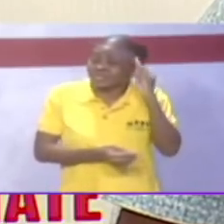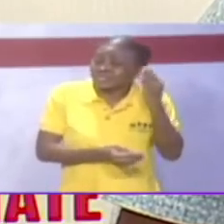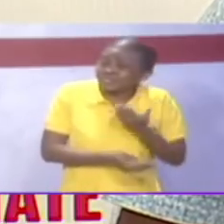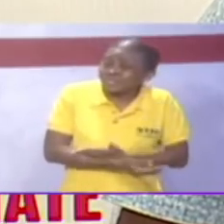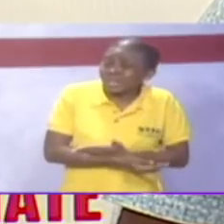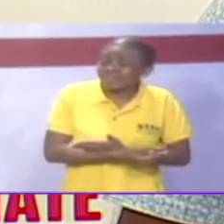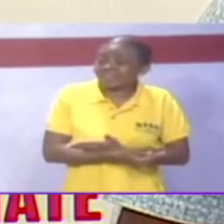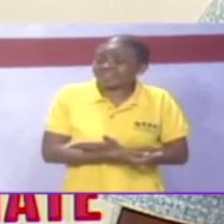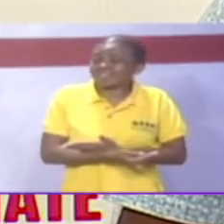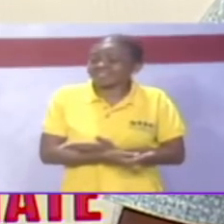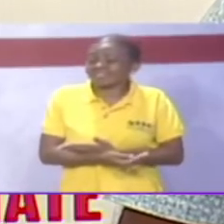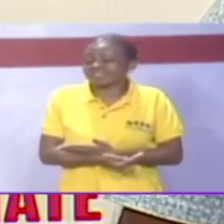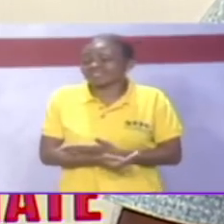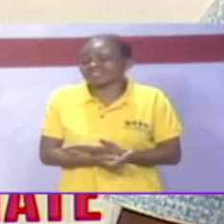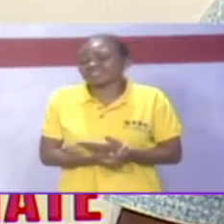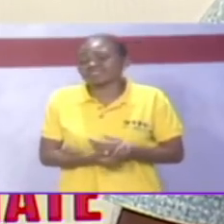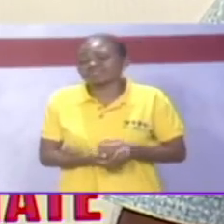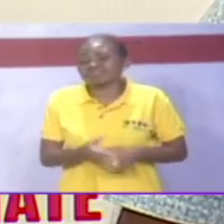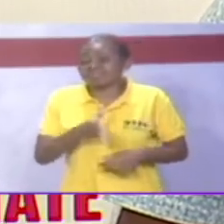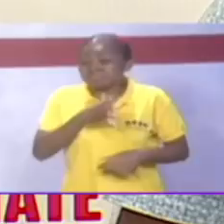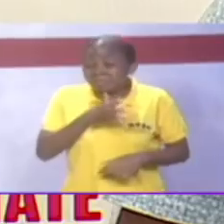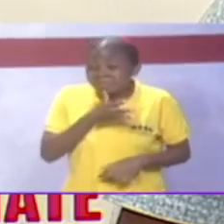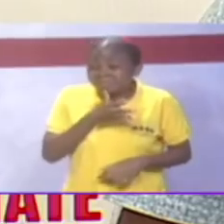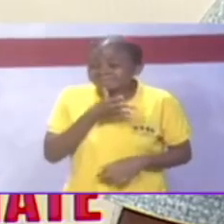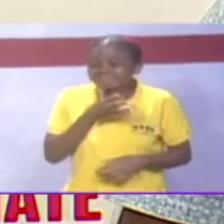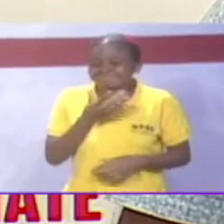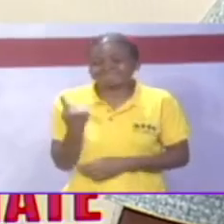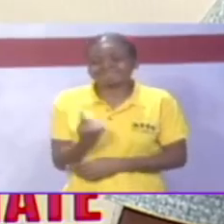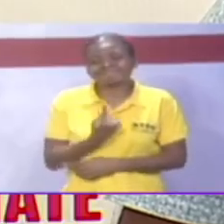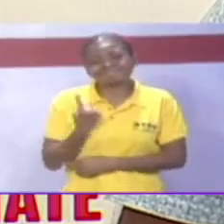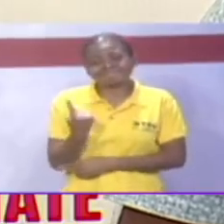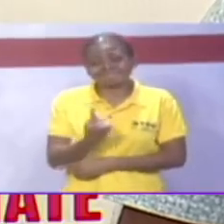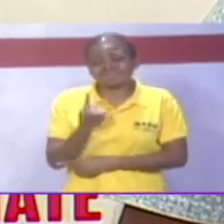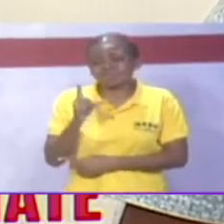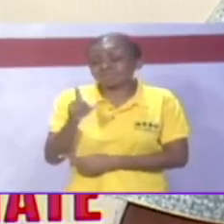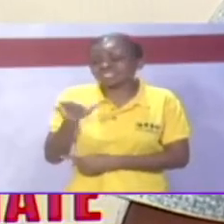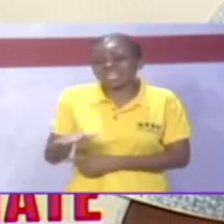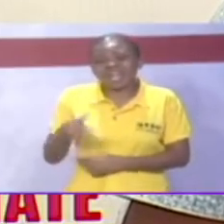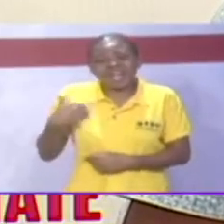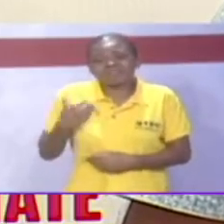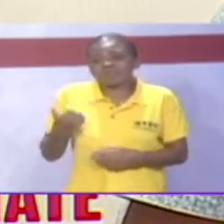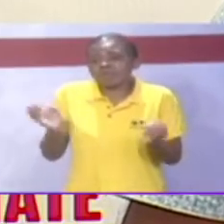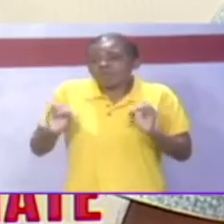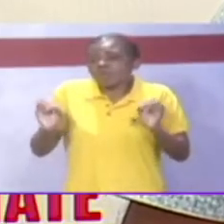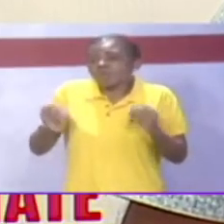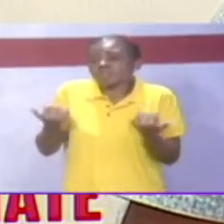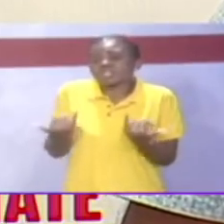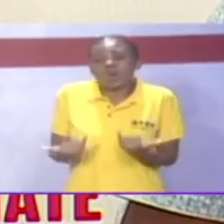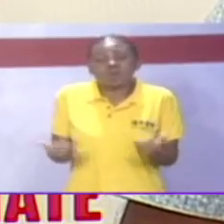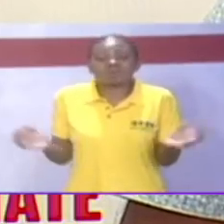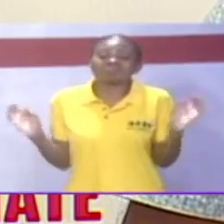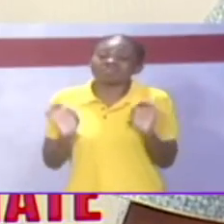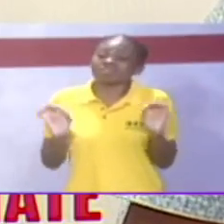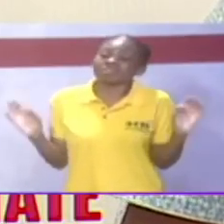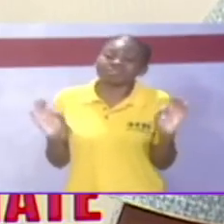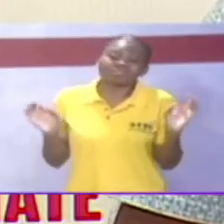and she was a single mother. So we now have a mother that's left with